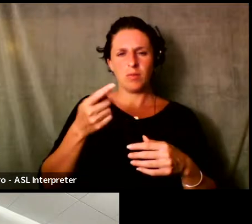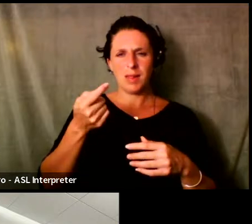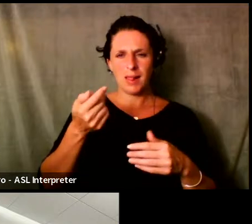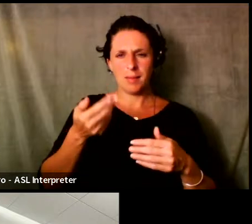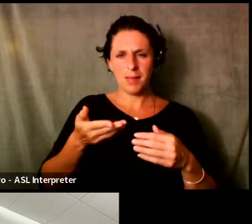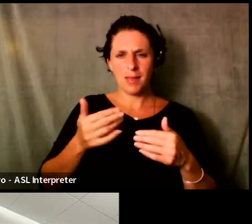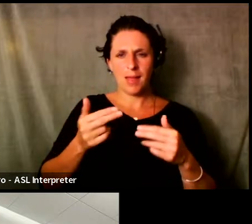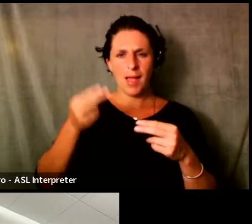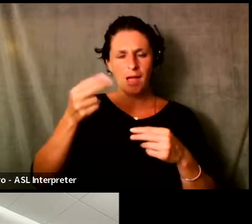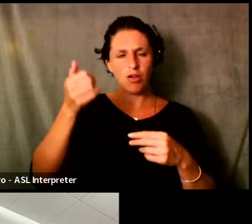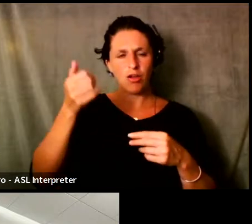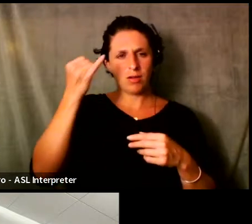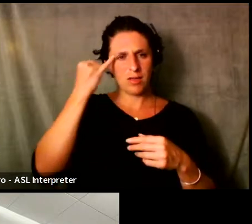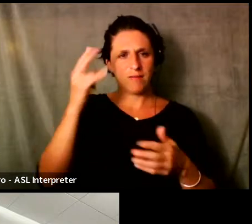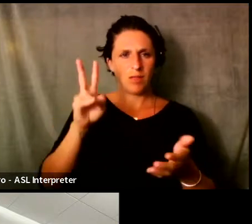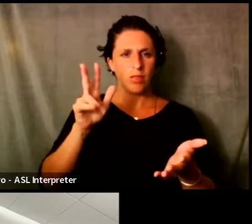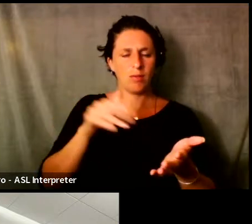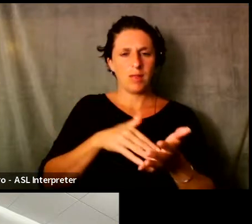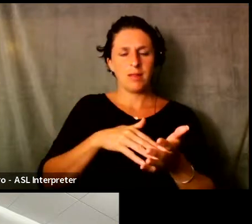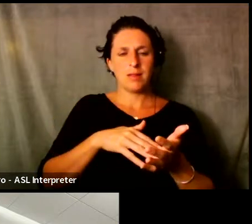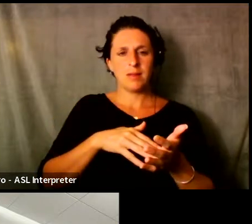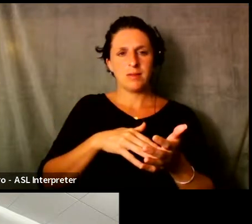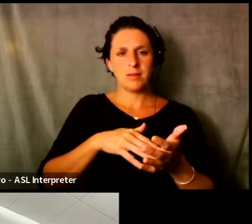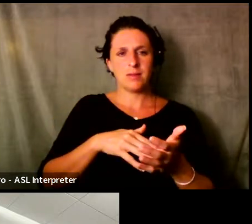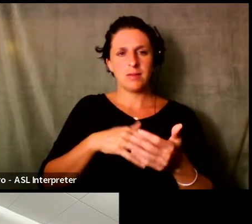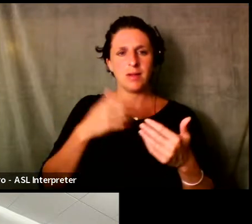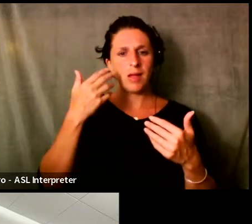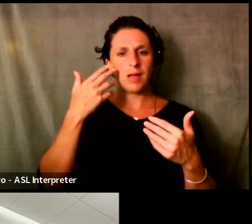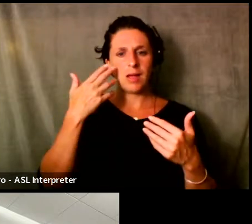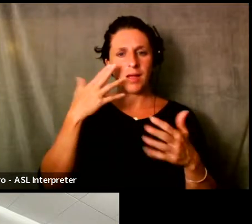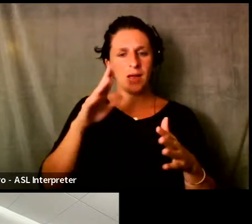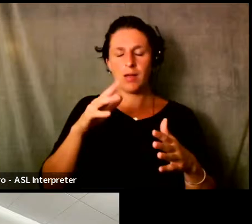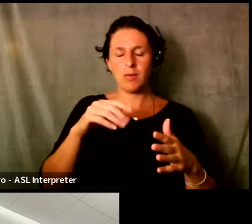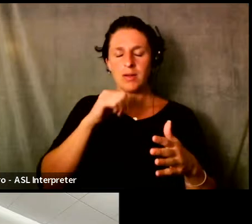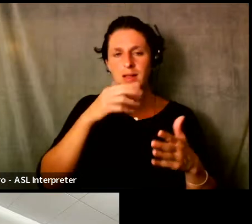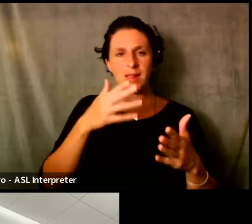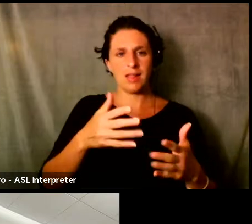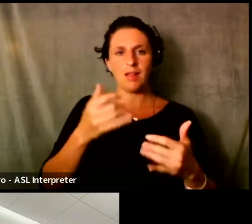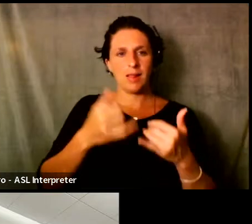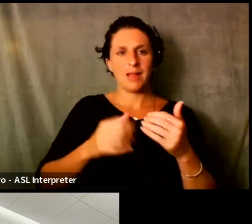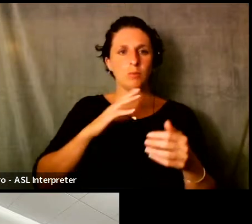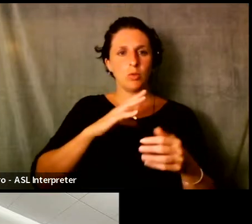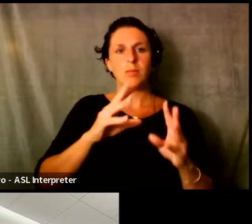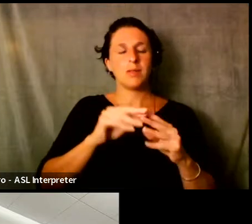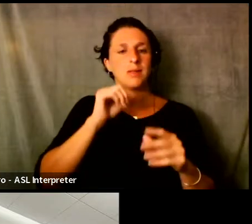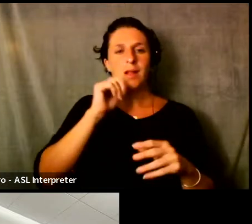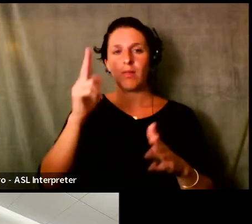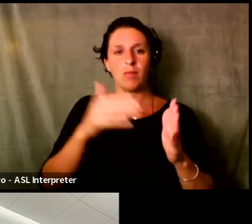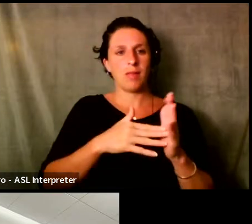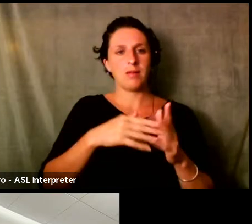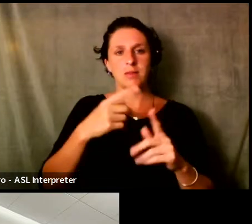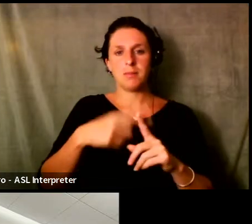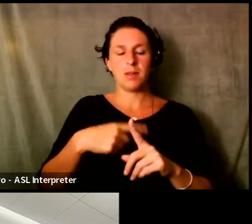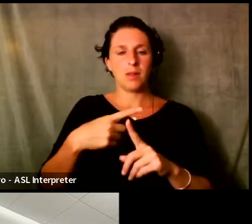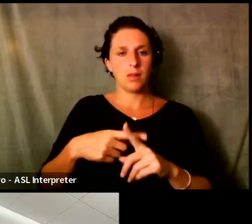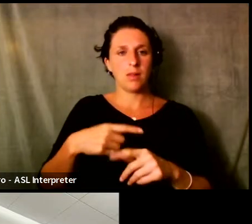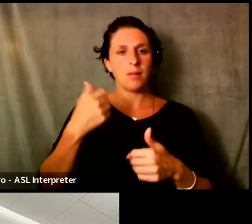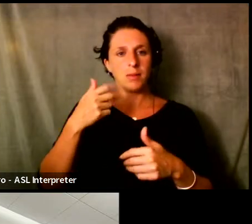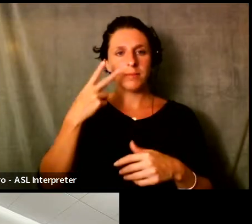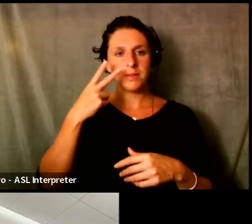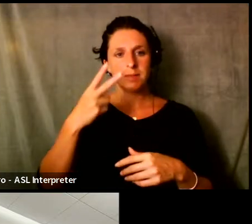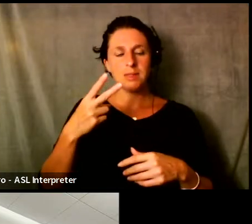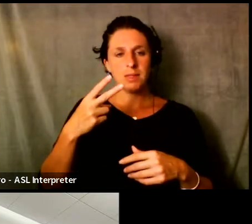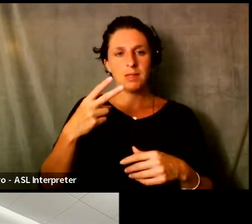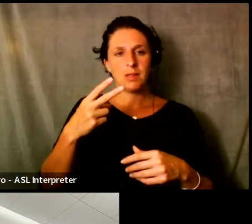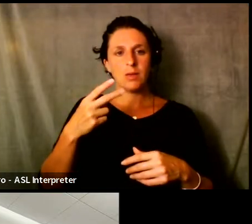if it's 3,000 a month times It's not 3,000. I don't know. I wasn't at the last board meeting, but it's not Oh. 3,000 a month. Okay, I've never seen that. I'm We not can ask sure. Yancy.